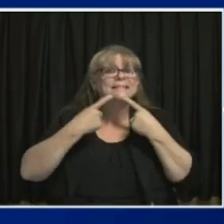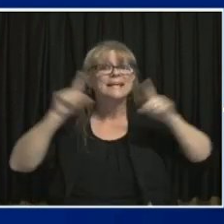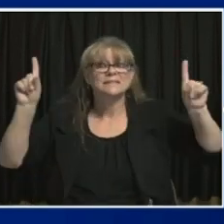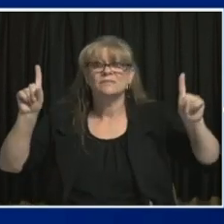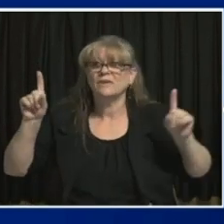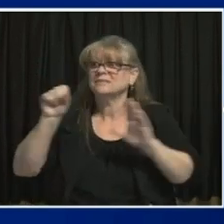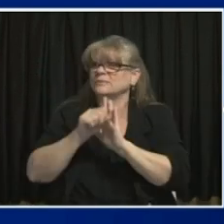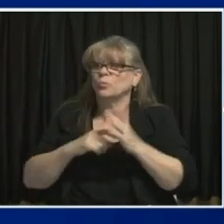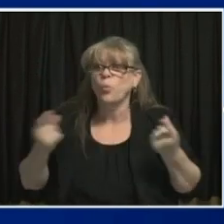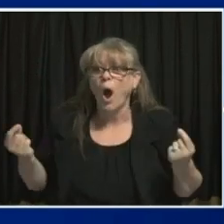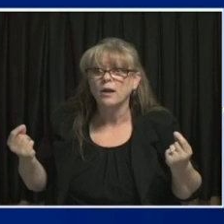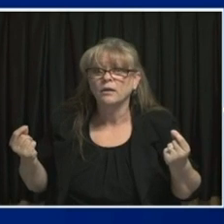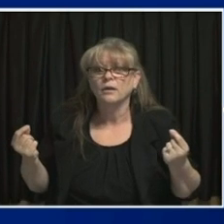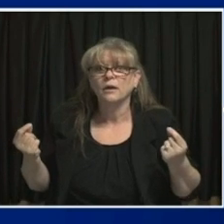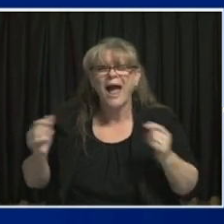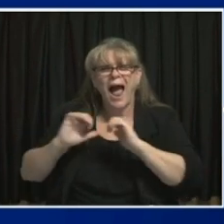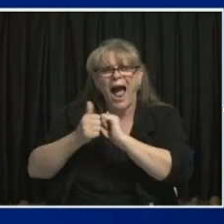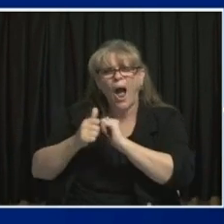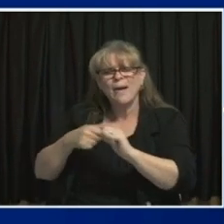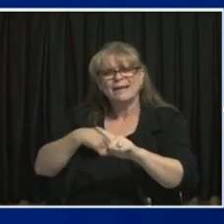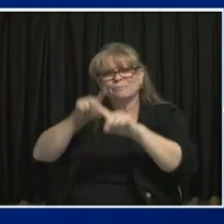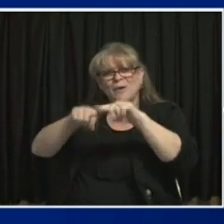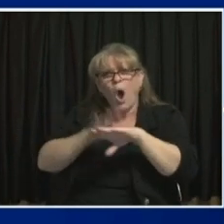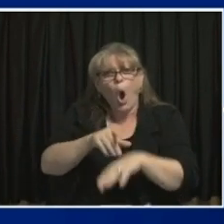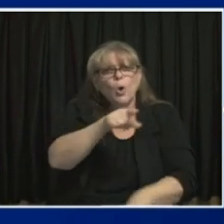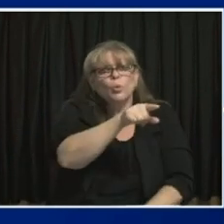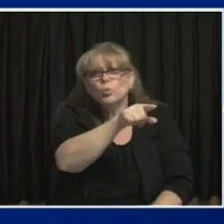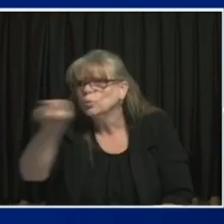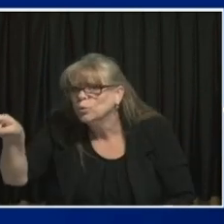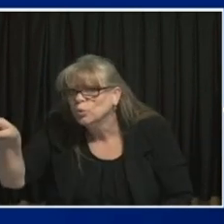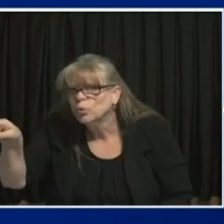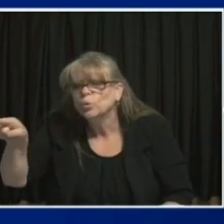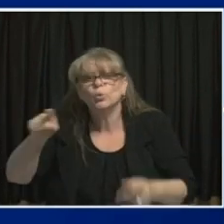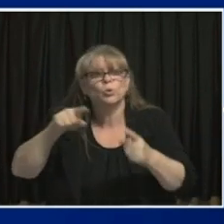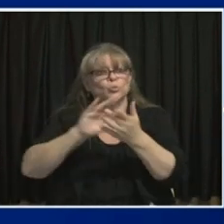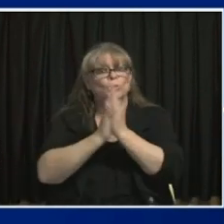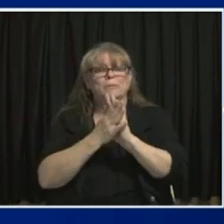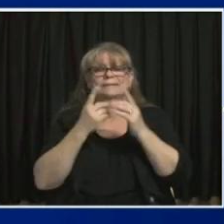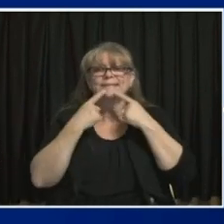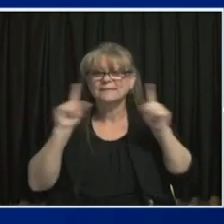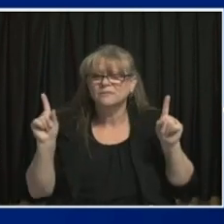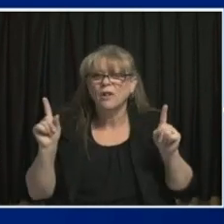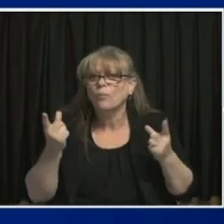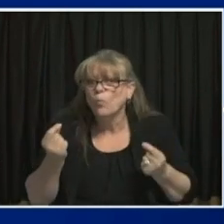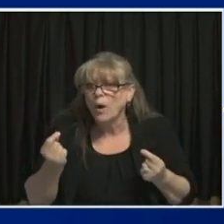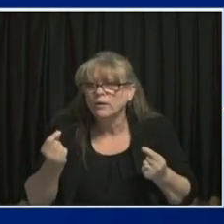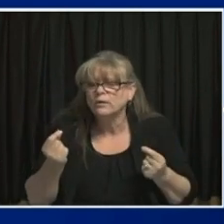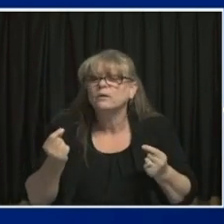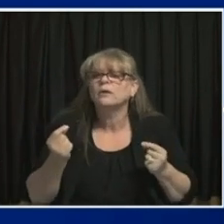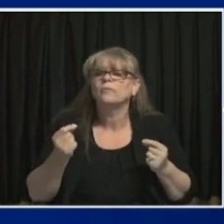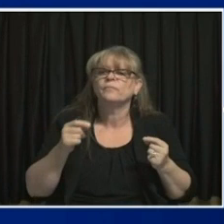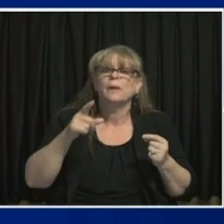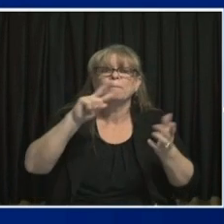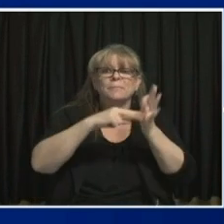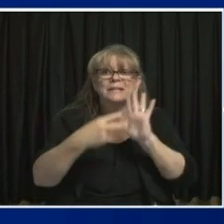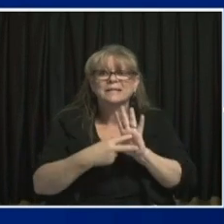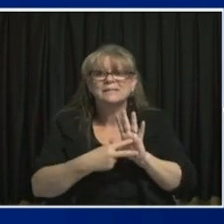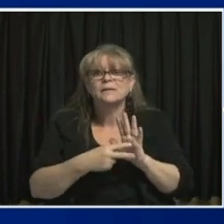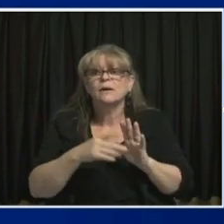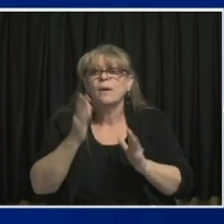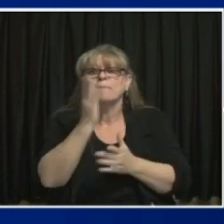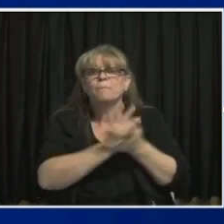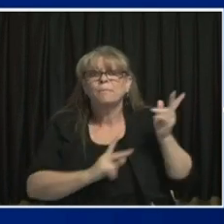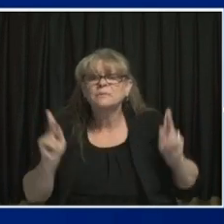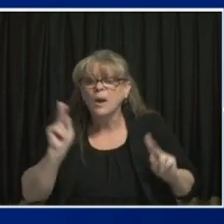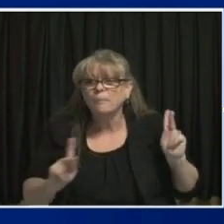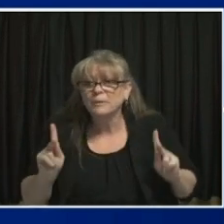failure. At the individual level, the stakes are even higher. It can make the difference between going on living or